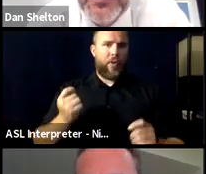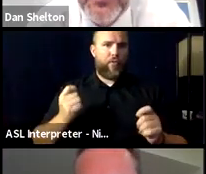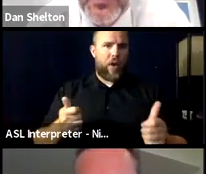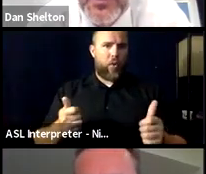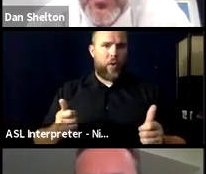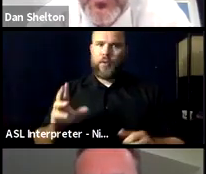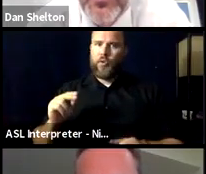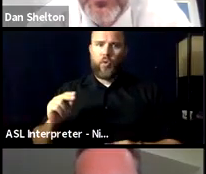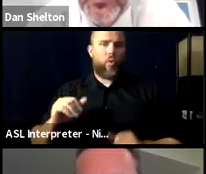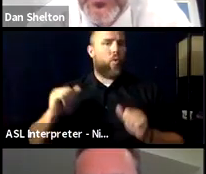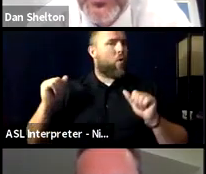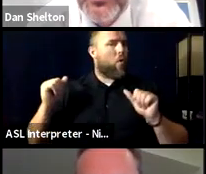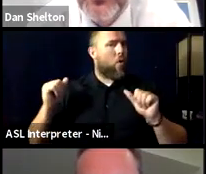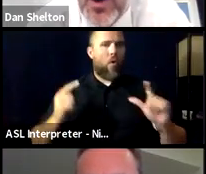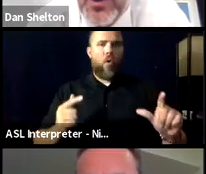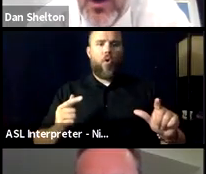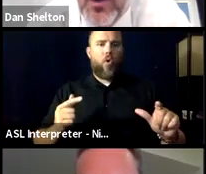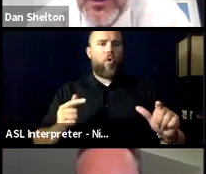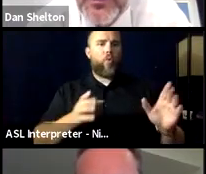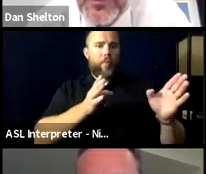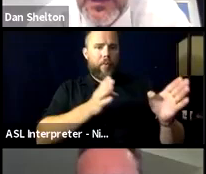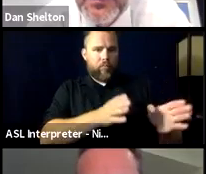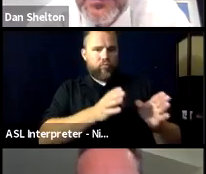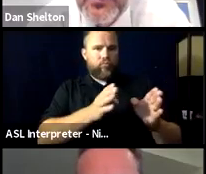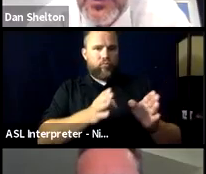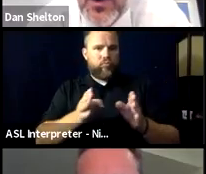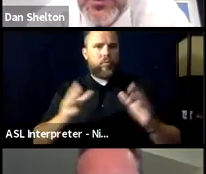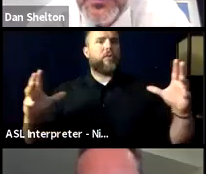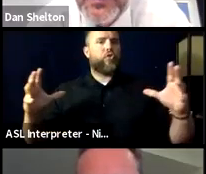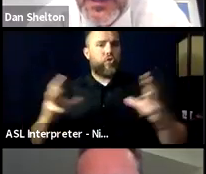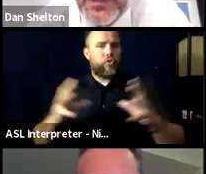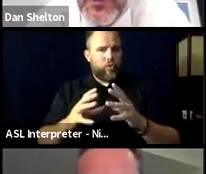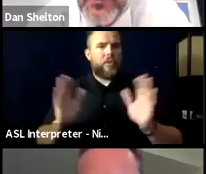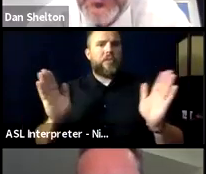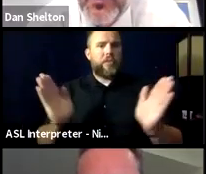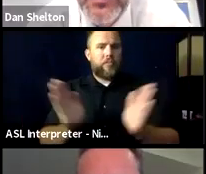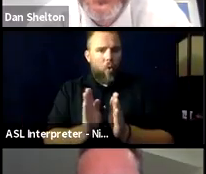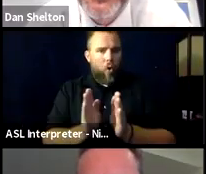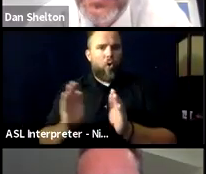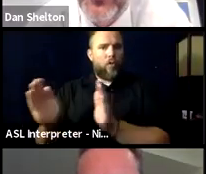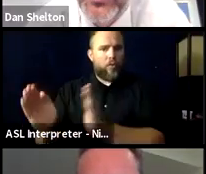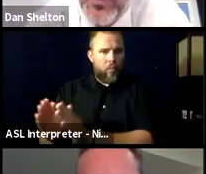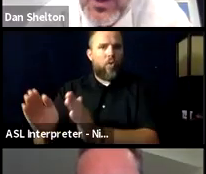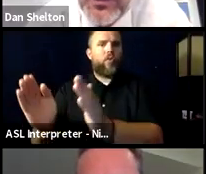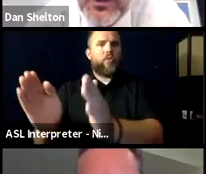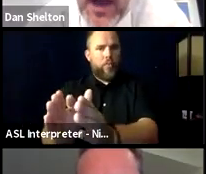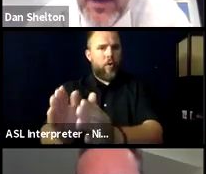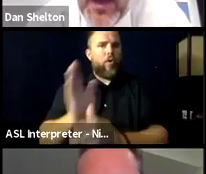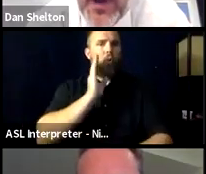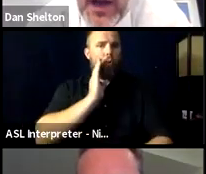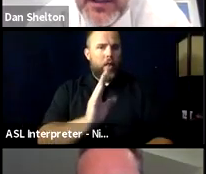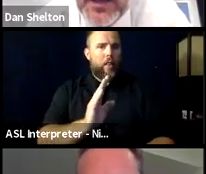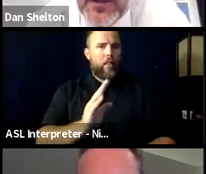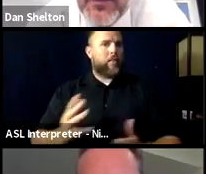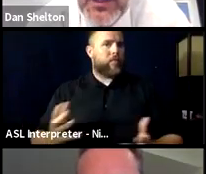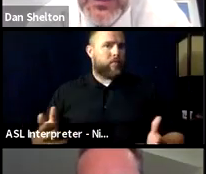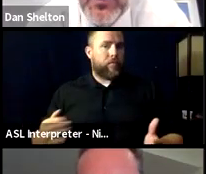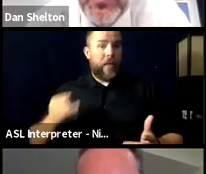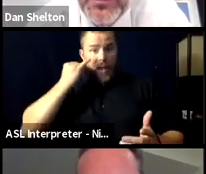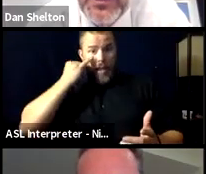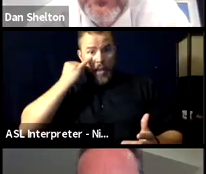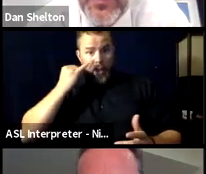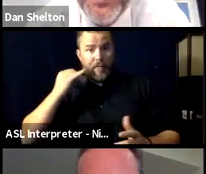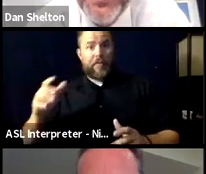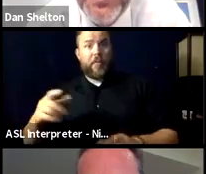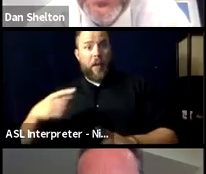our cases, we would be doing small cohorts of kids and those cohorts would stay together. So if we were to have a positive, it